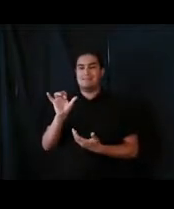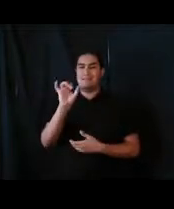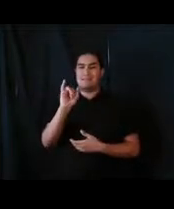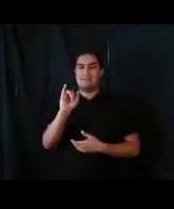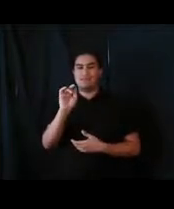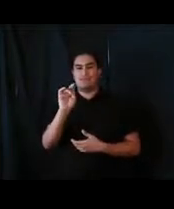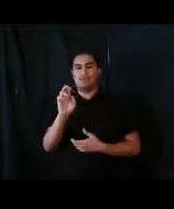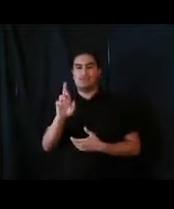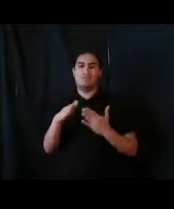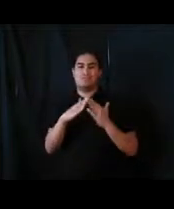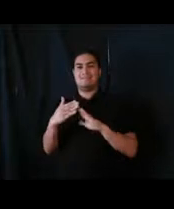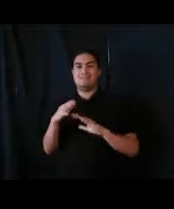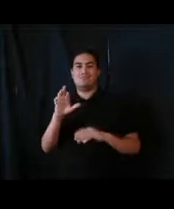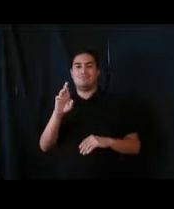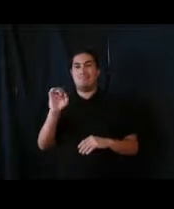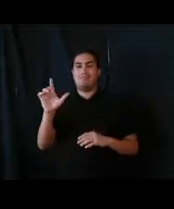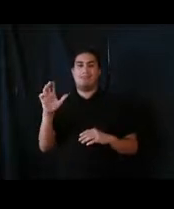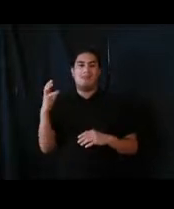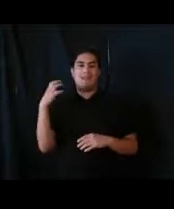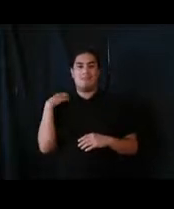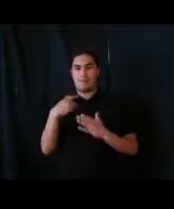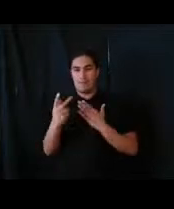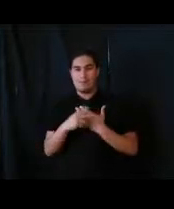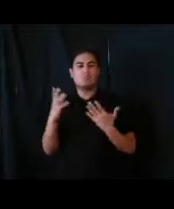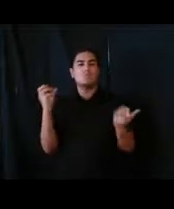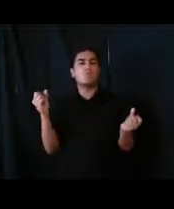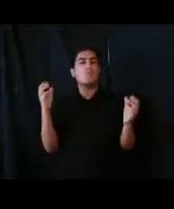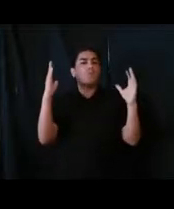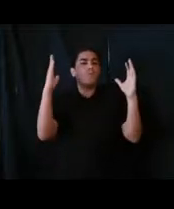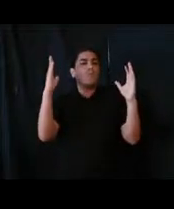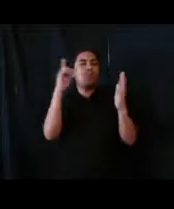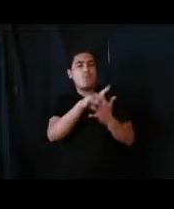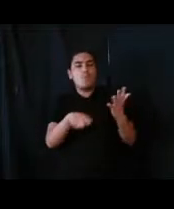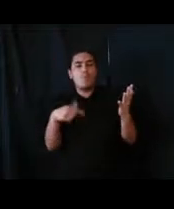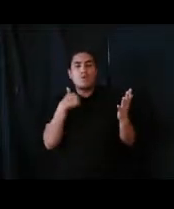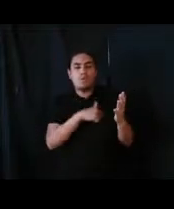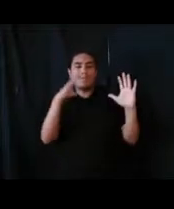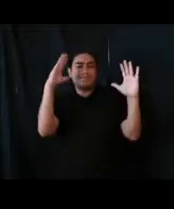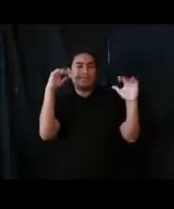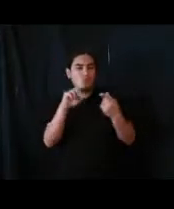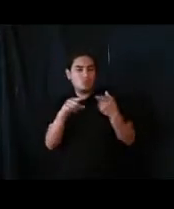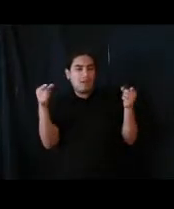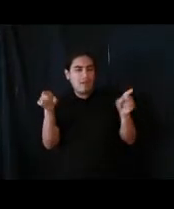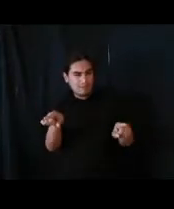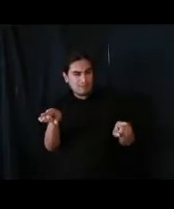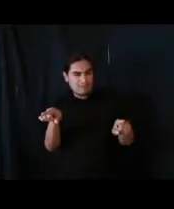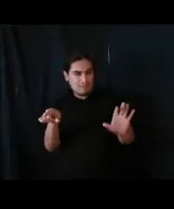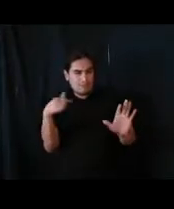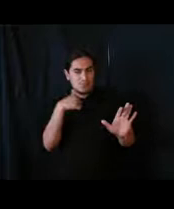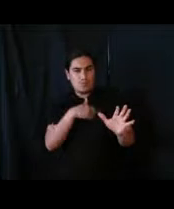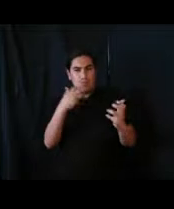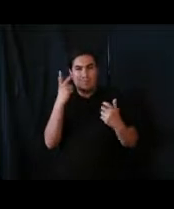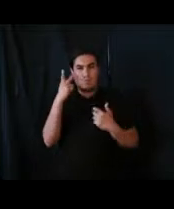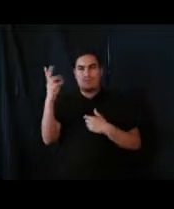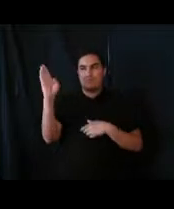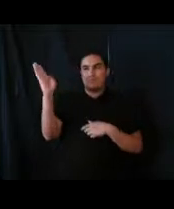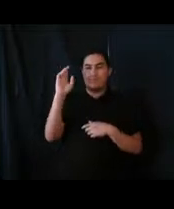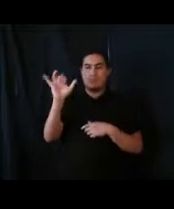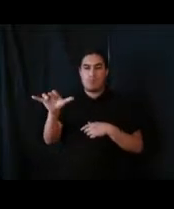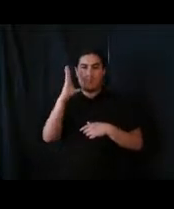ourselves to what we actually expect to happen and so we'll look forward to presenting something that's uh that